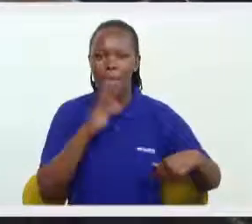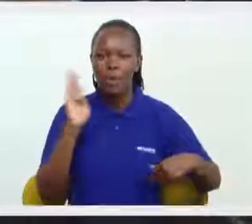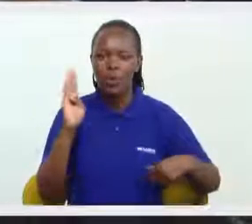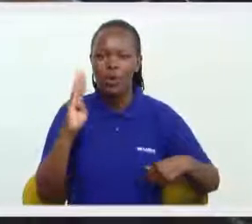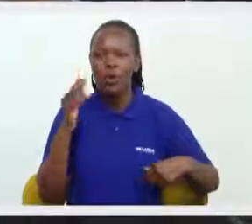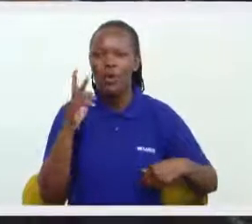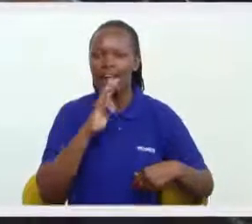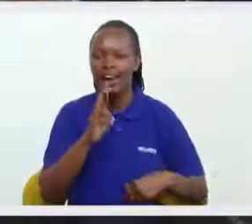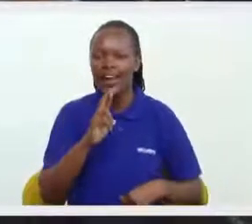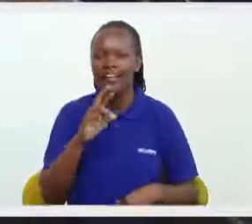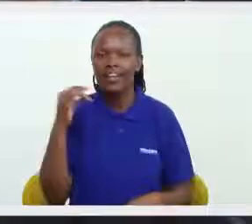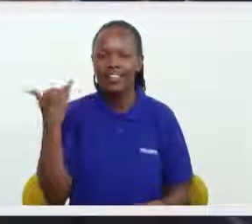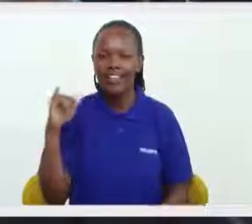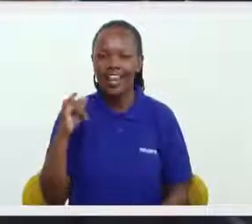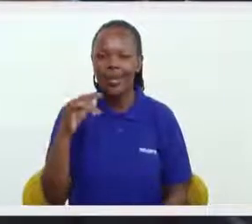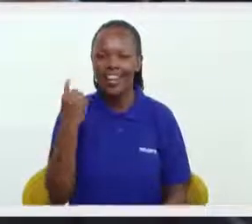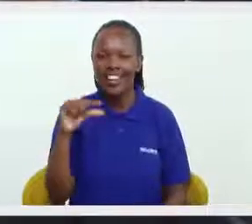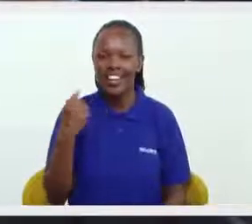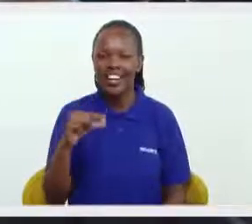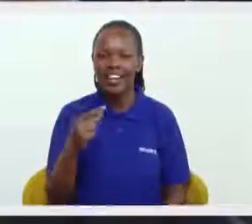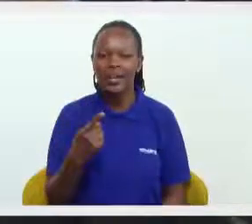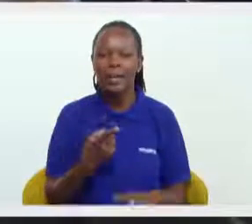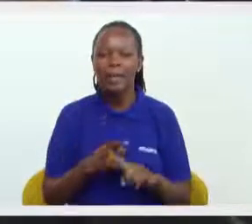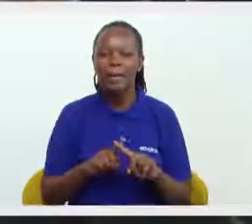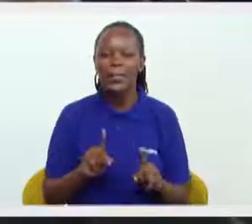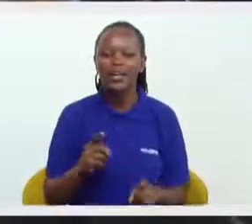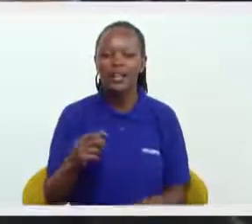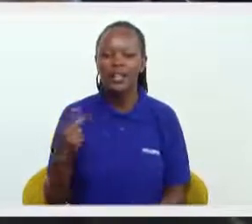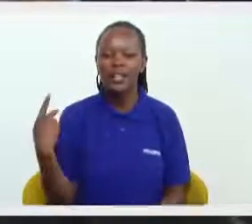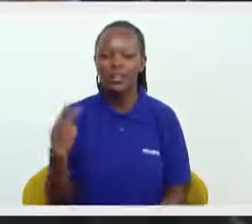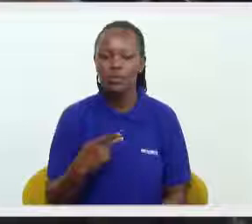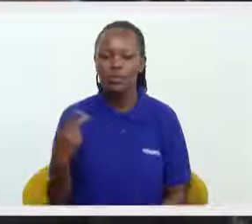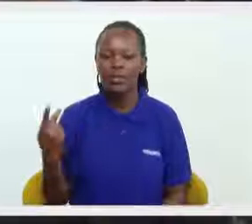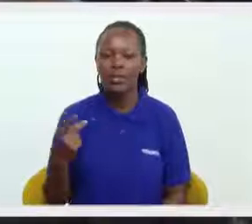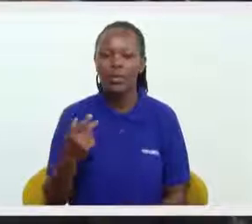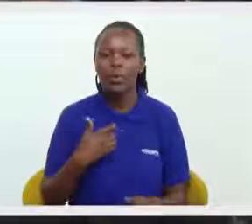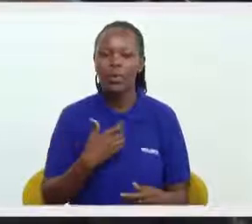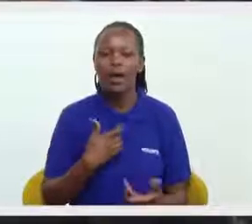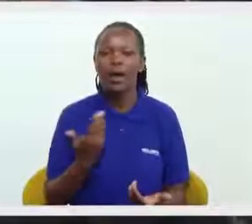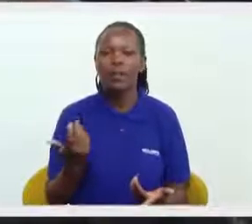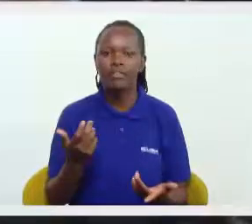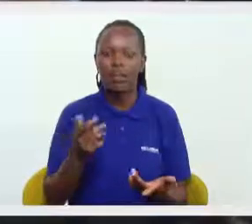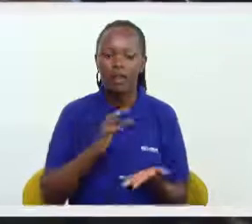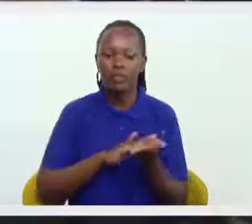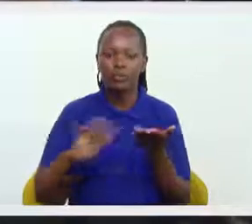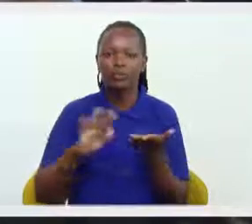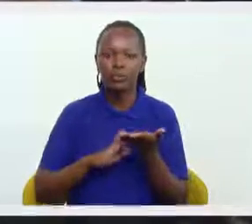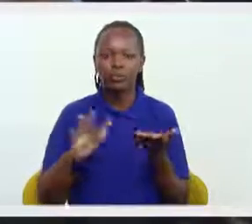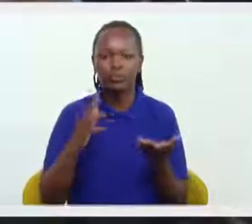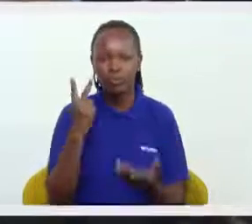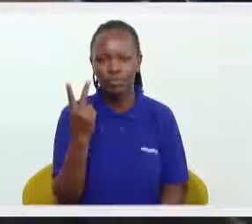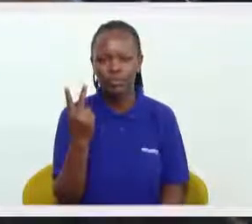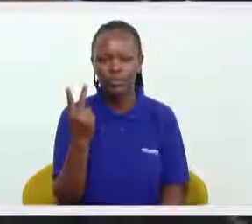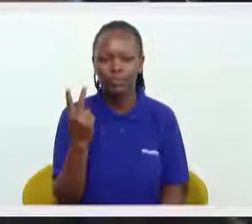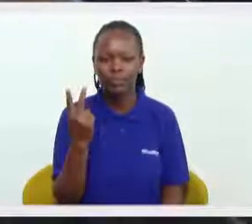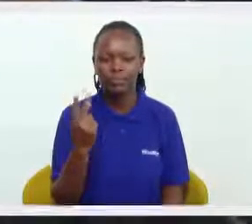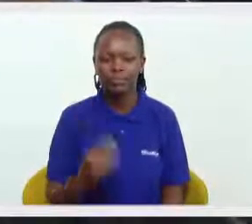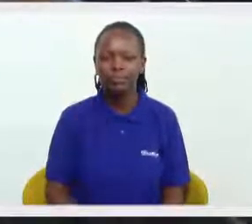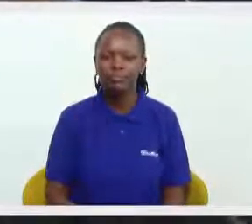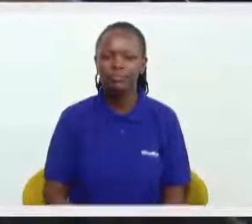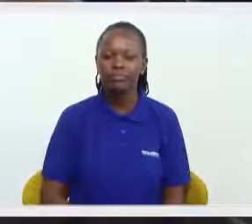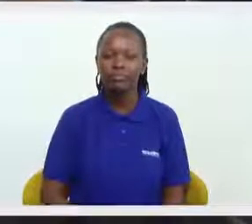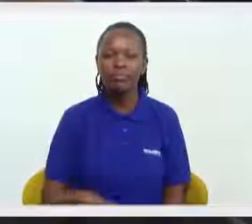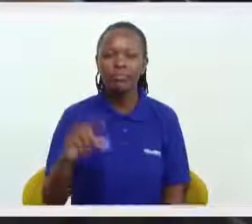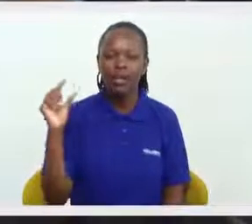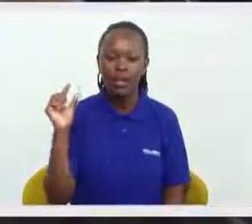green. But the two O's are replaced with a Braille O, two Braille O's, I should say. The G is replaced